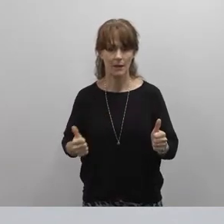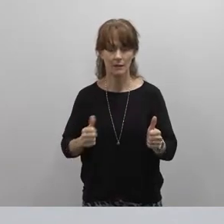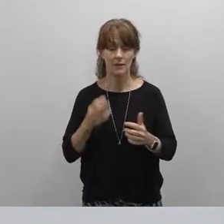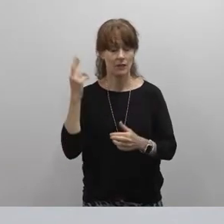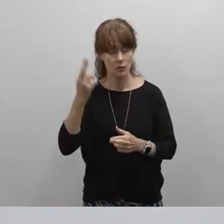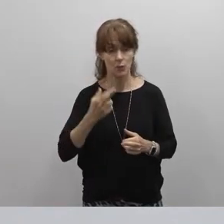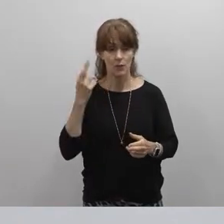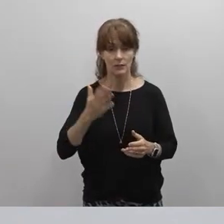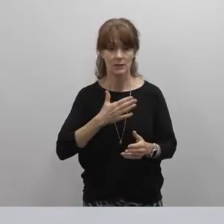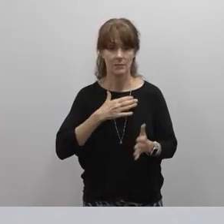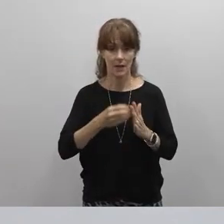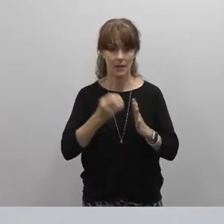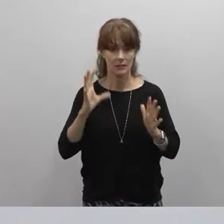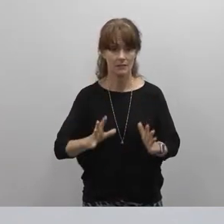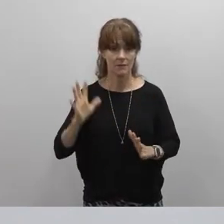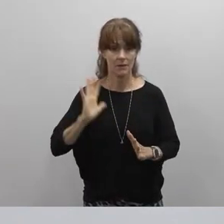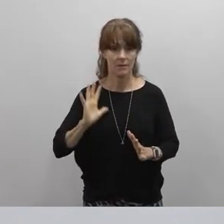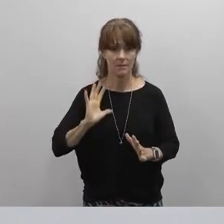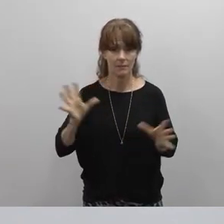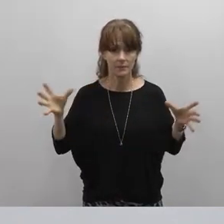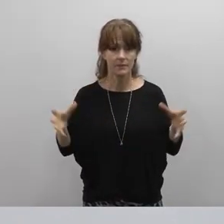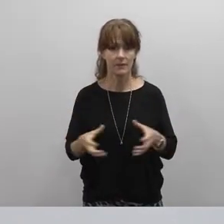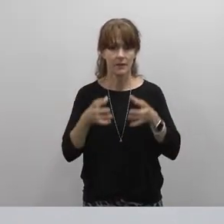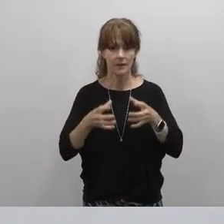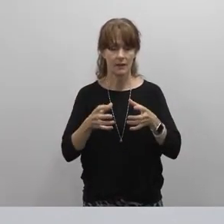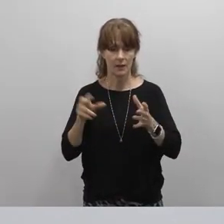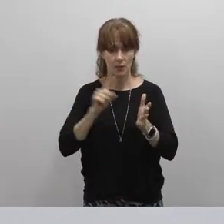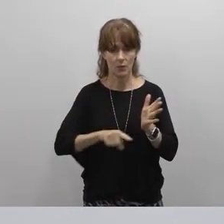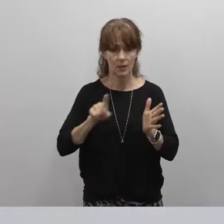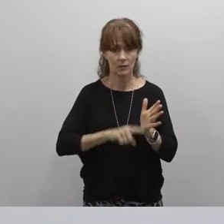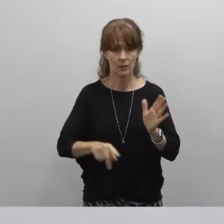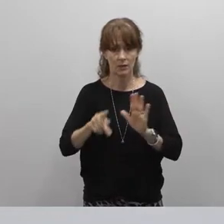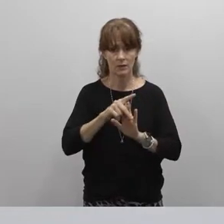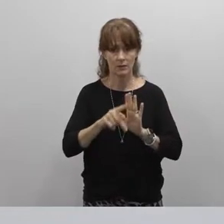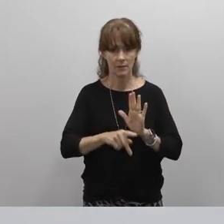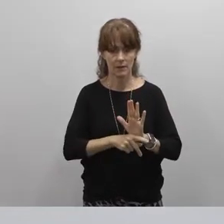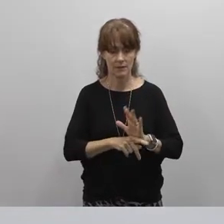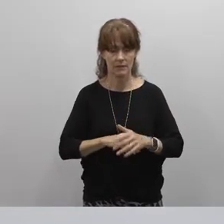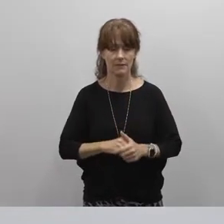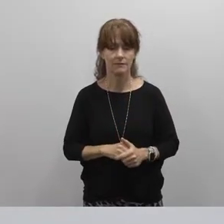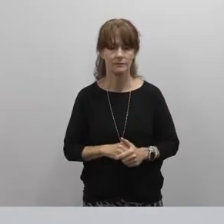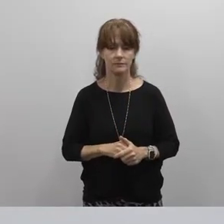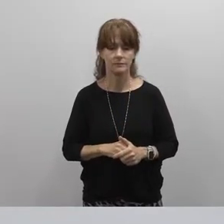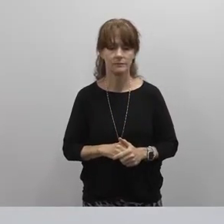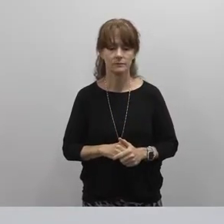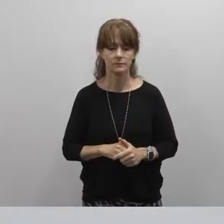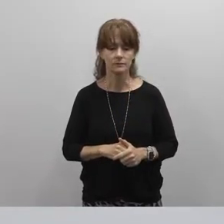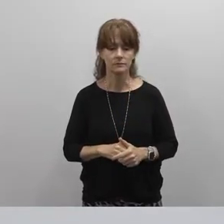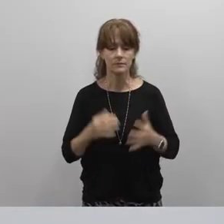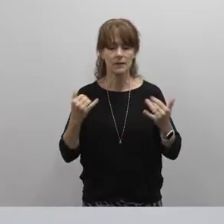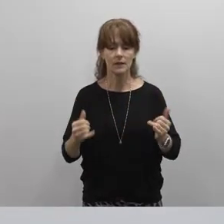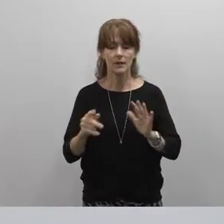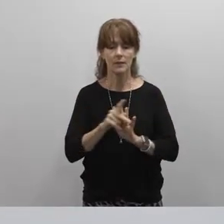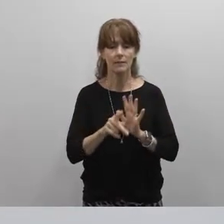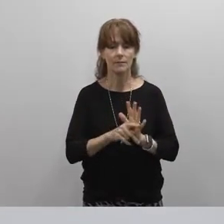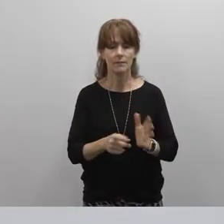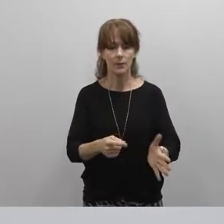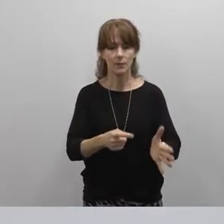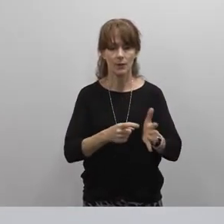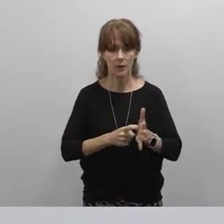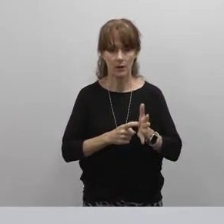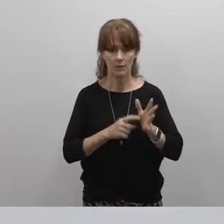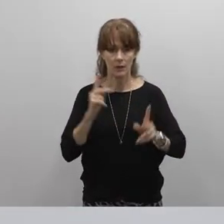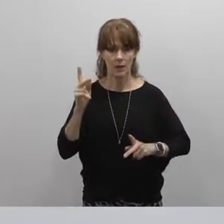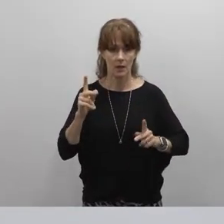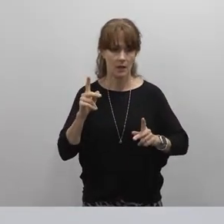students many years ago got together and researched these policies. And this policy requires public entities such